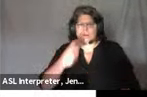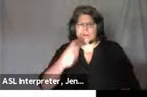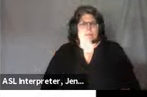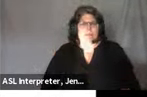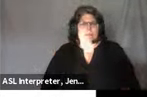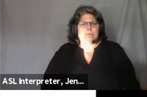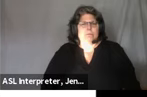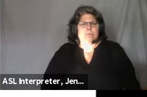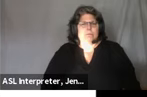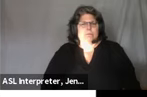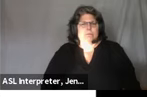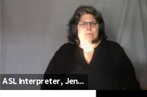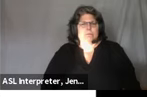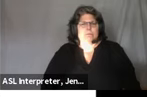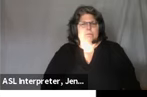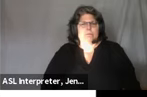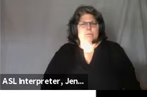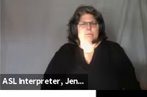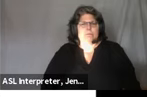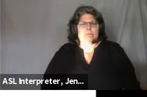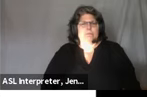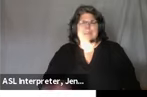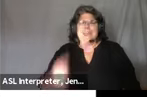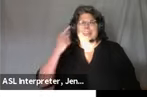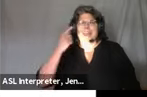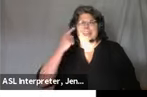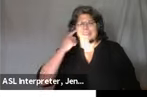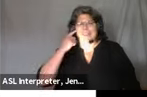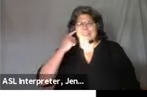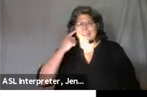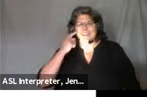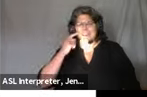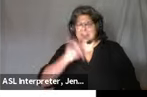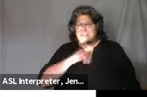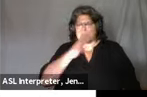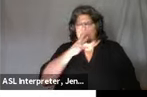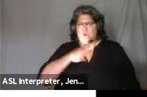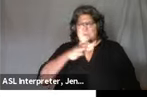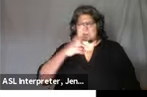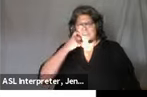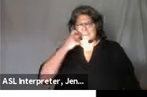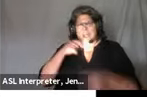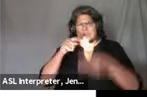So I think there were kind of two parts of the question. One is,